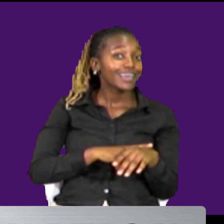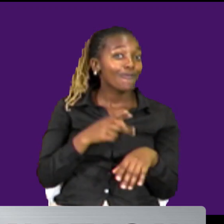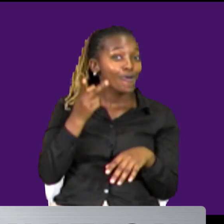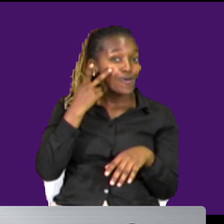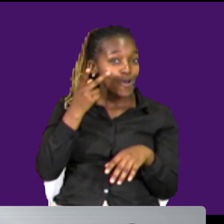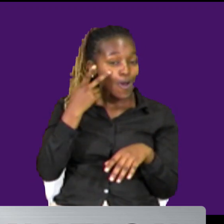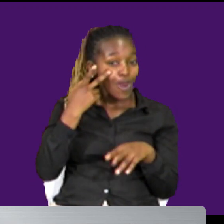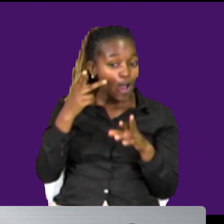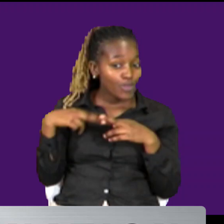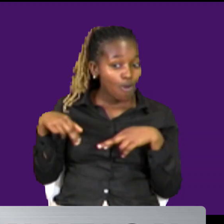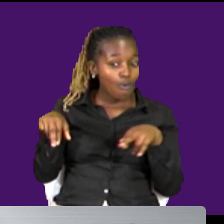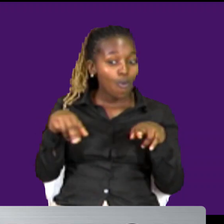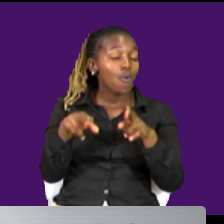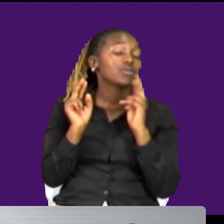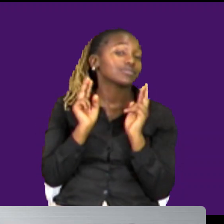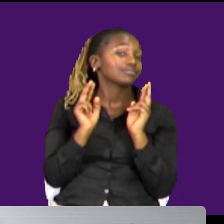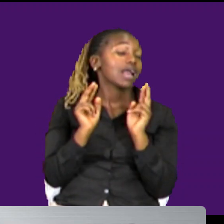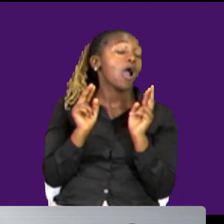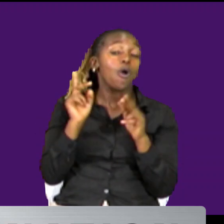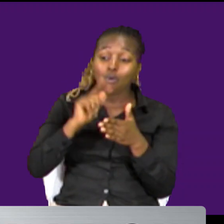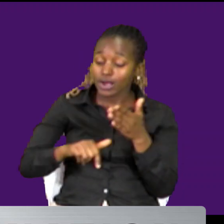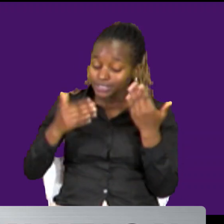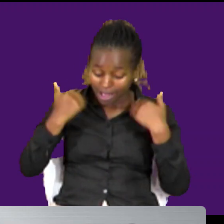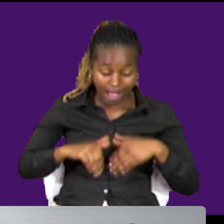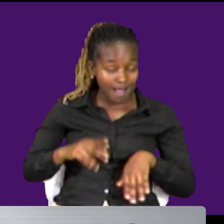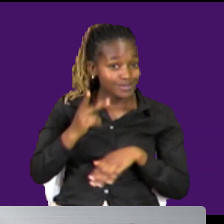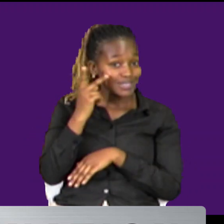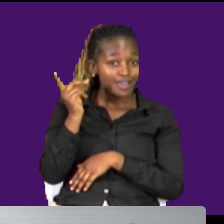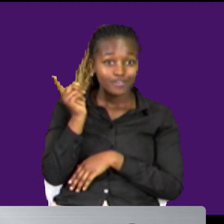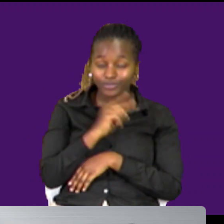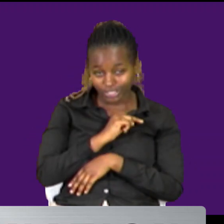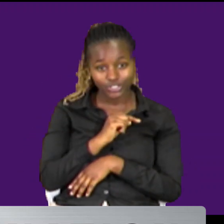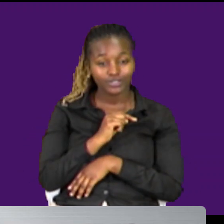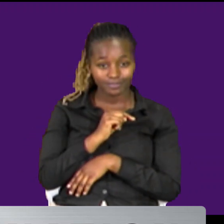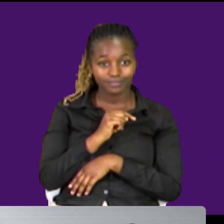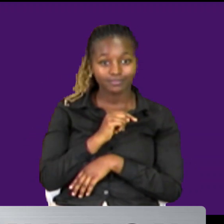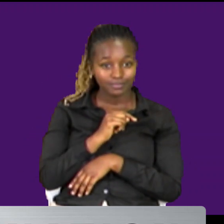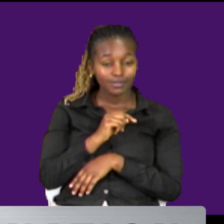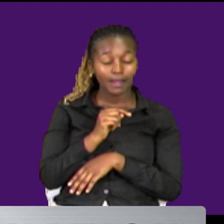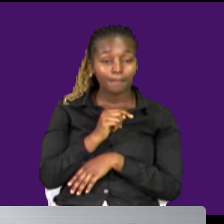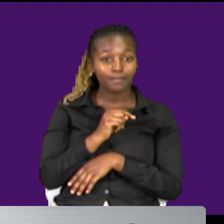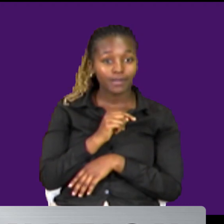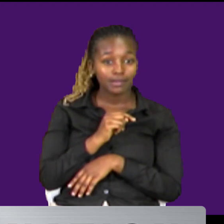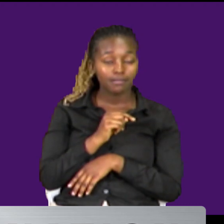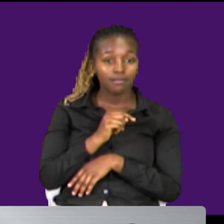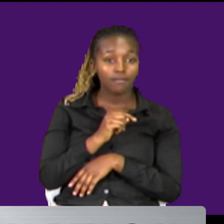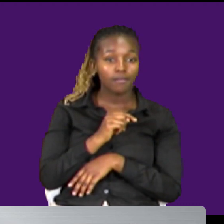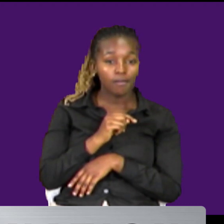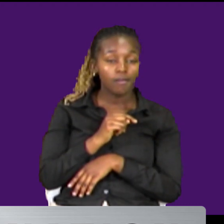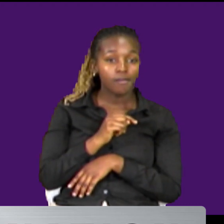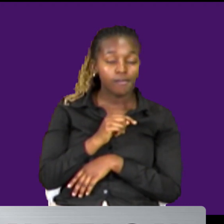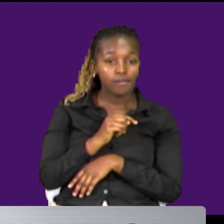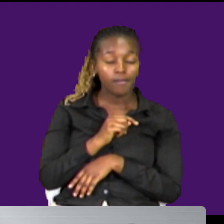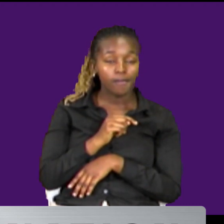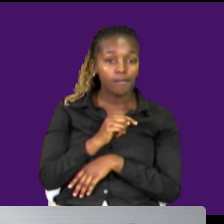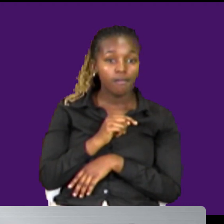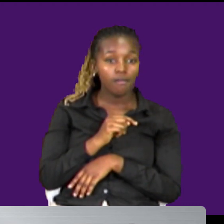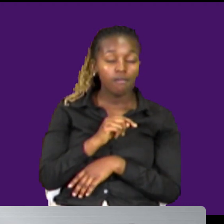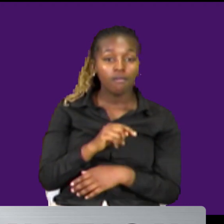Road, Right. what I saw on the streets of Juja Road, Right. what people saw on Thika